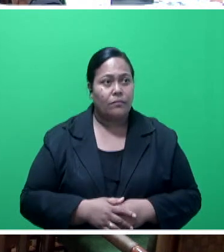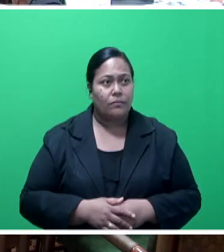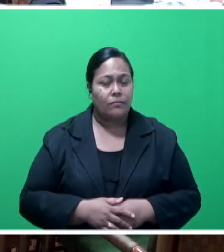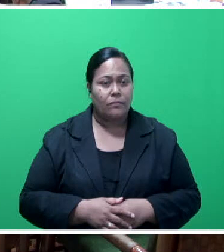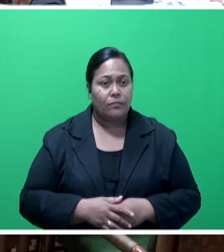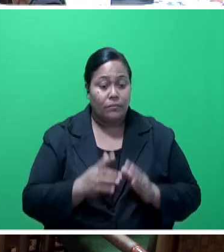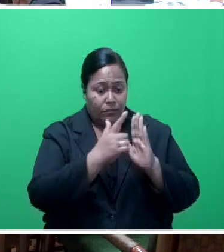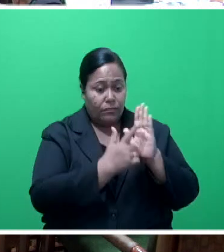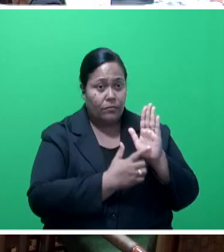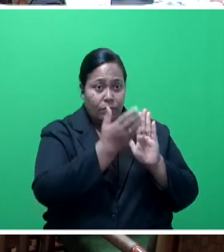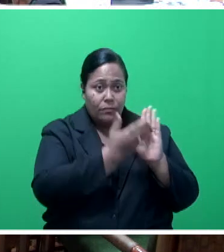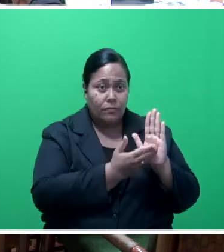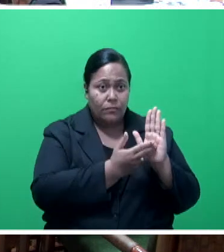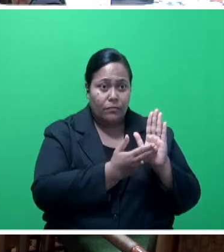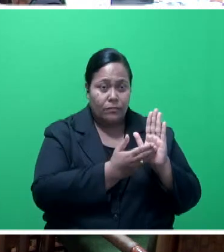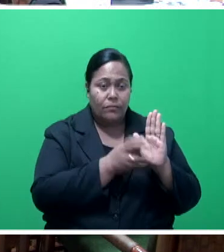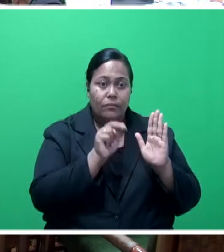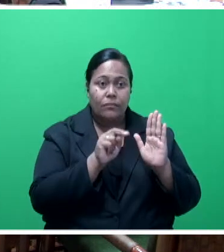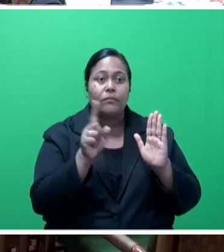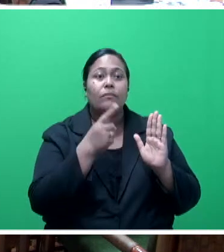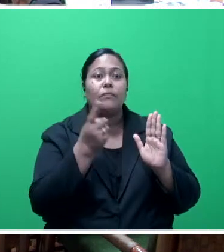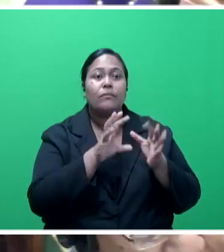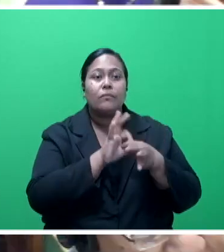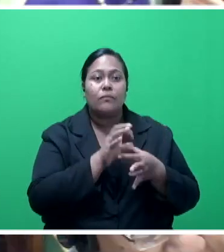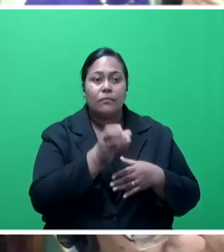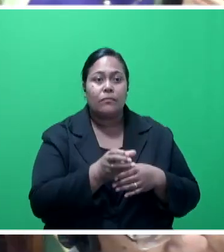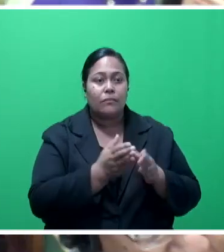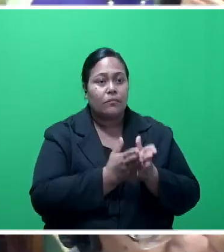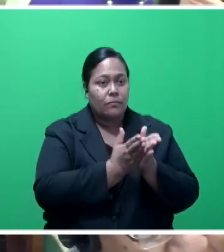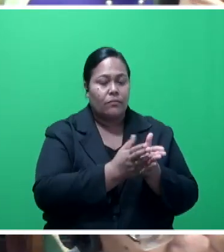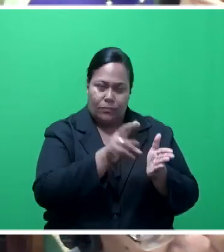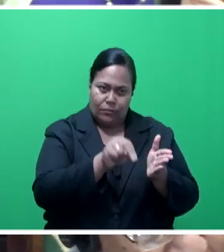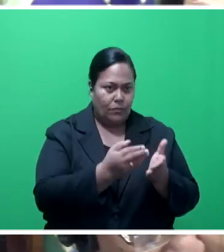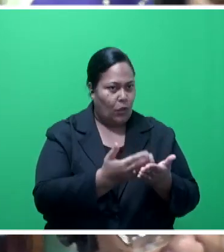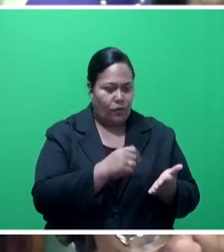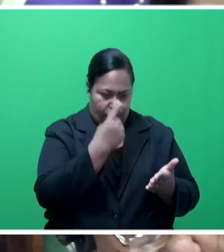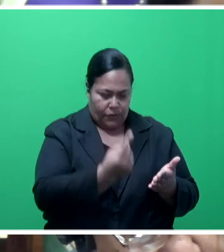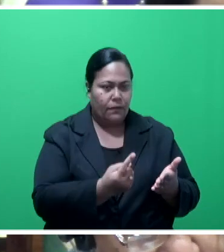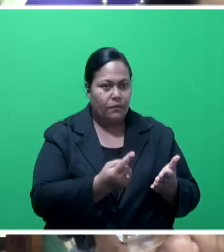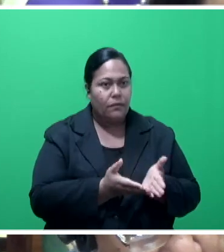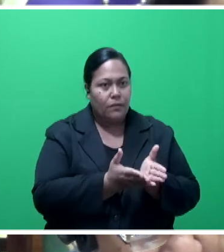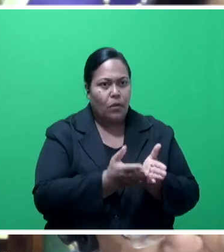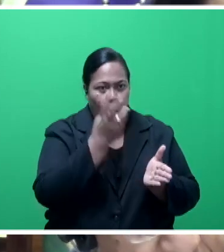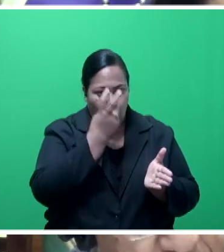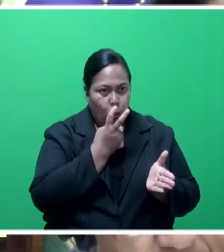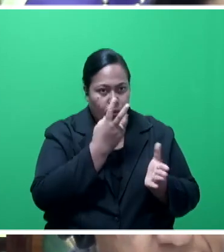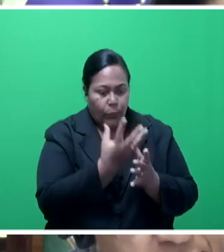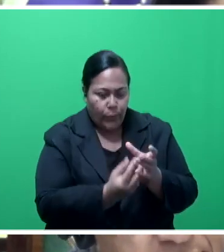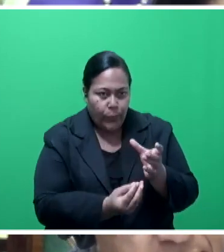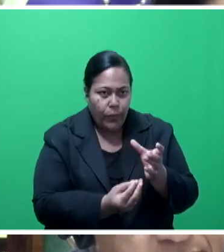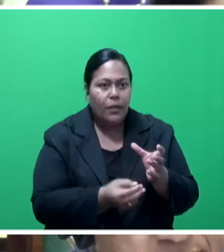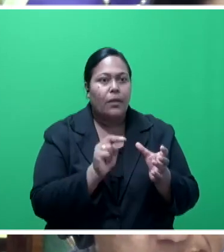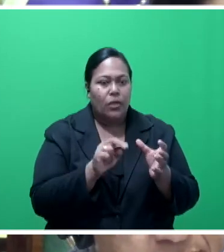law requires that the vessel owners to remove any derelict ships and essentially to carry wreck